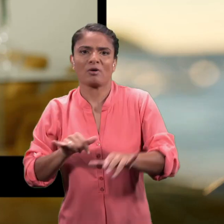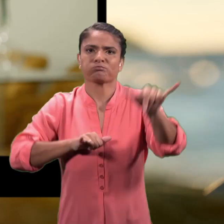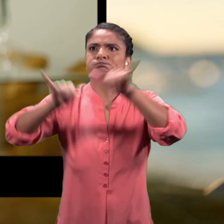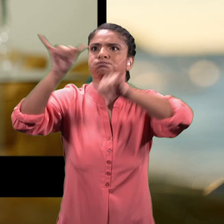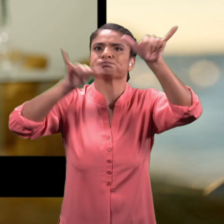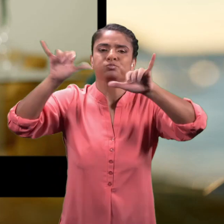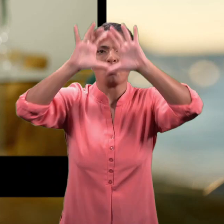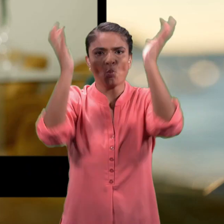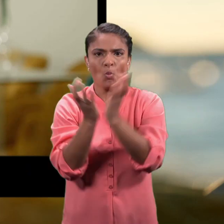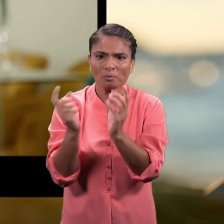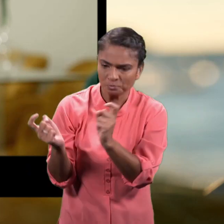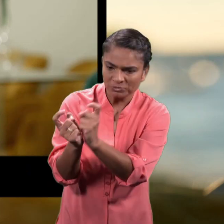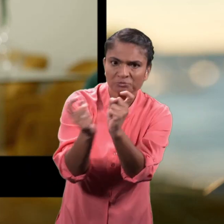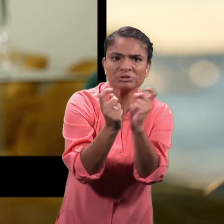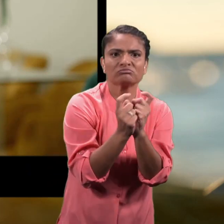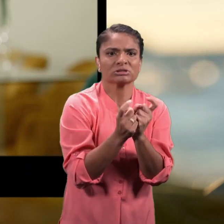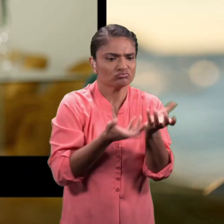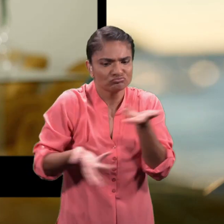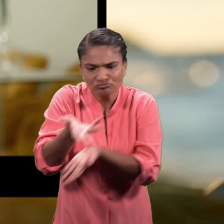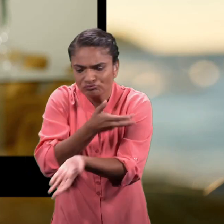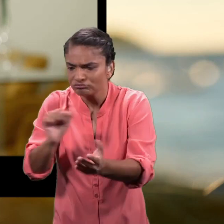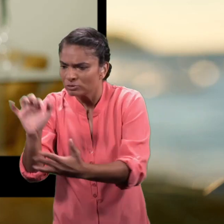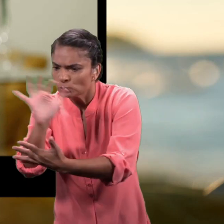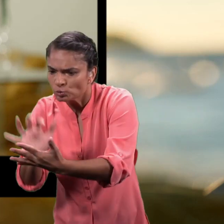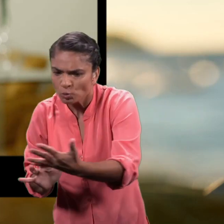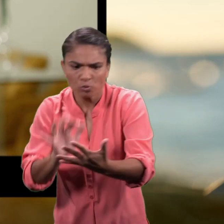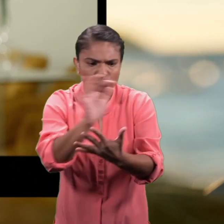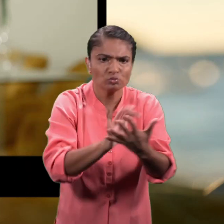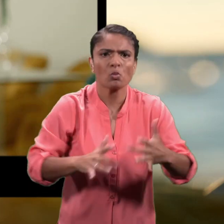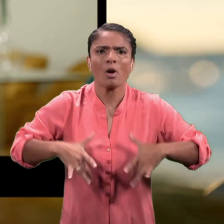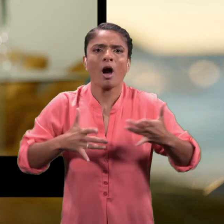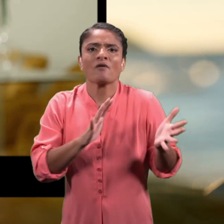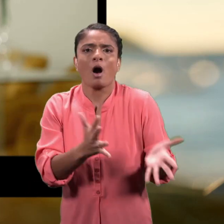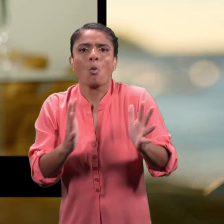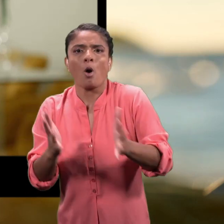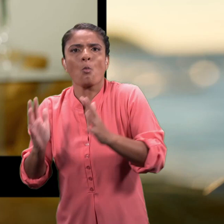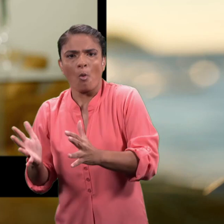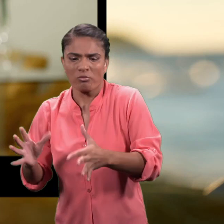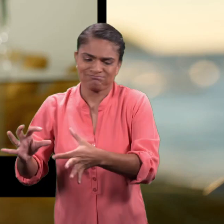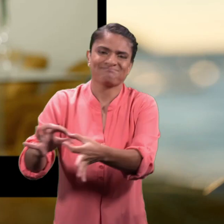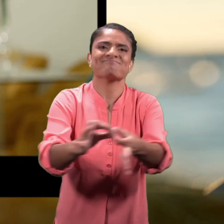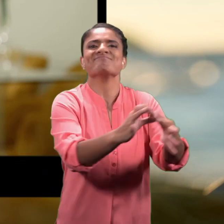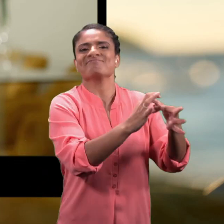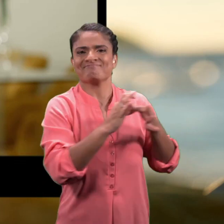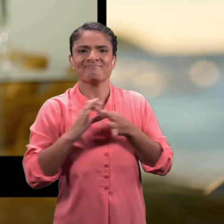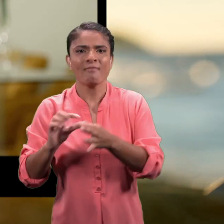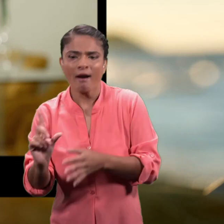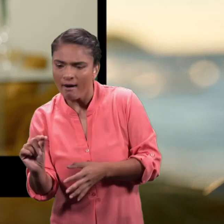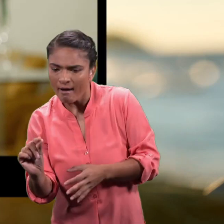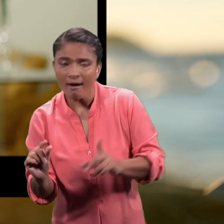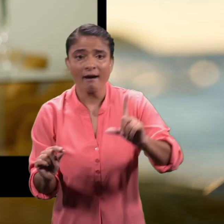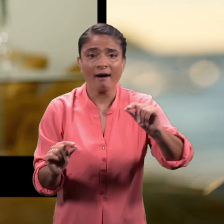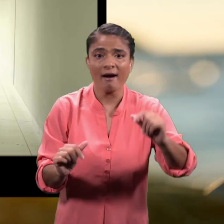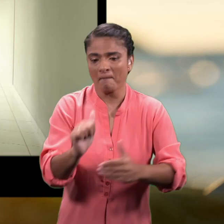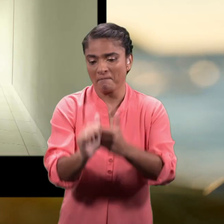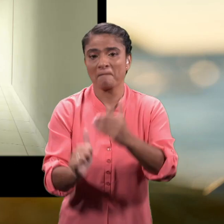like to meet us, to meet with us, or right now it's only done online. So we are hoping we will be able,